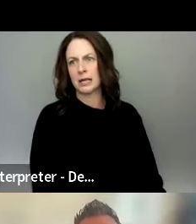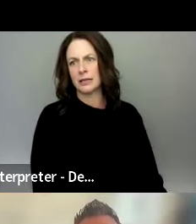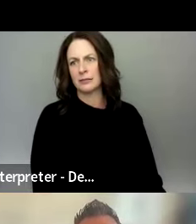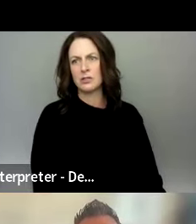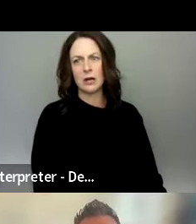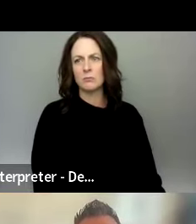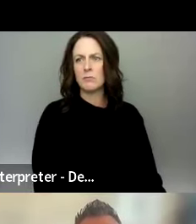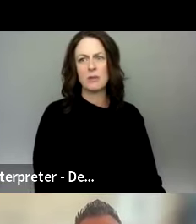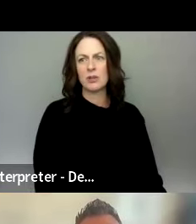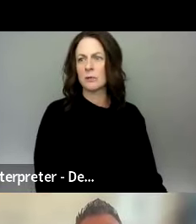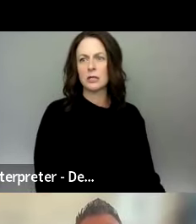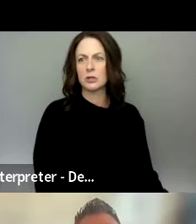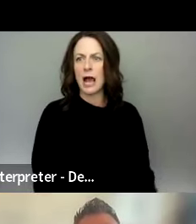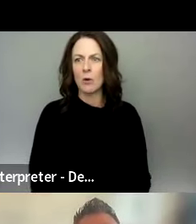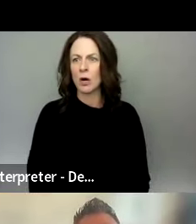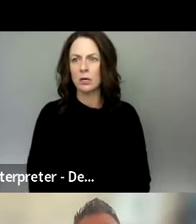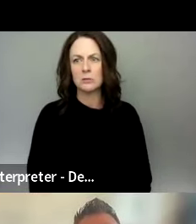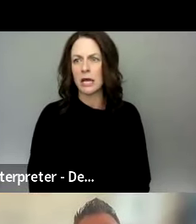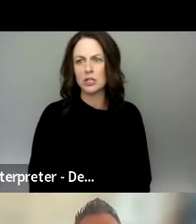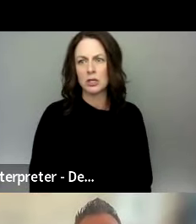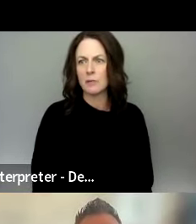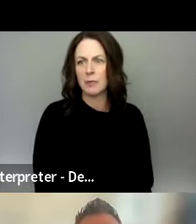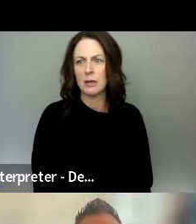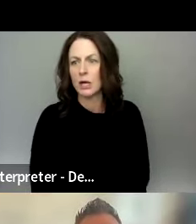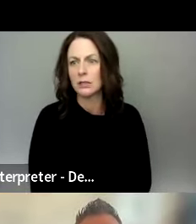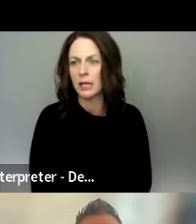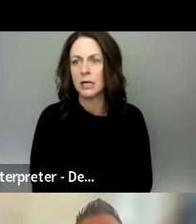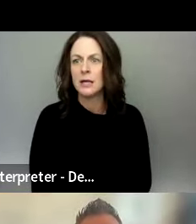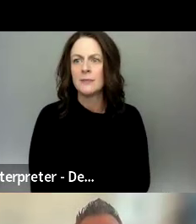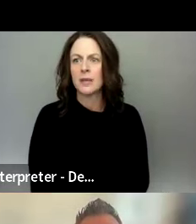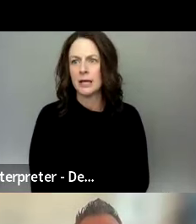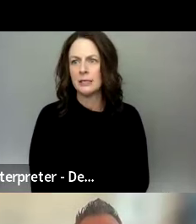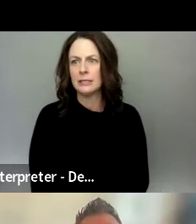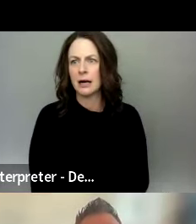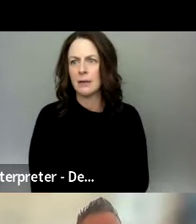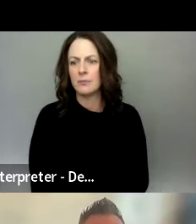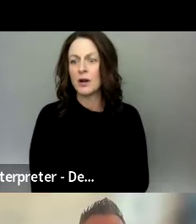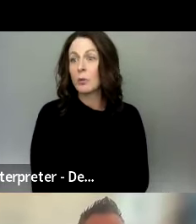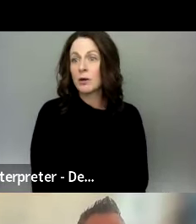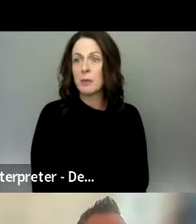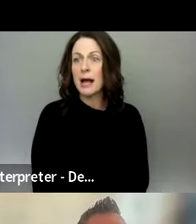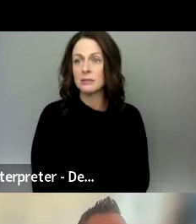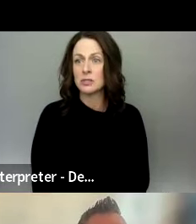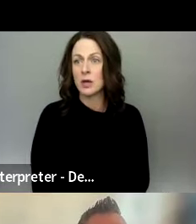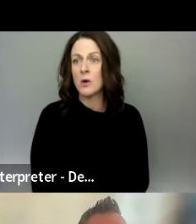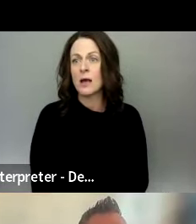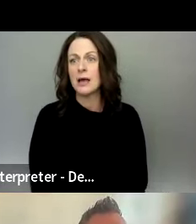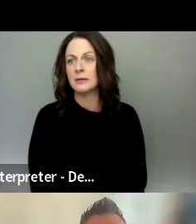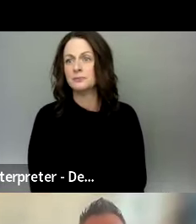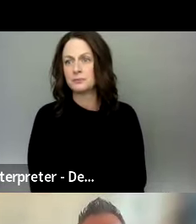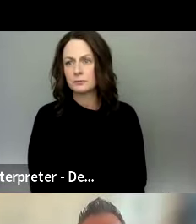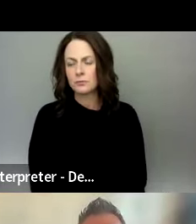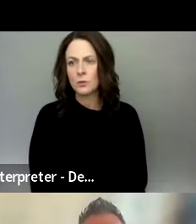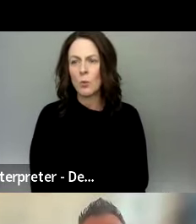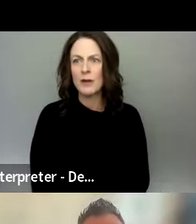topics, and, you know, maybe 30 minutes or an hour occasionally, maybe weekly, and whatever works best, you know,